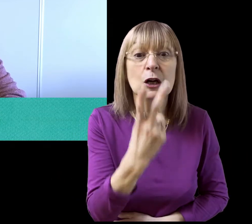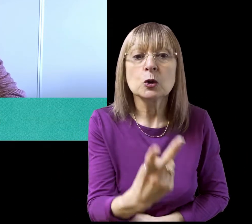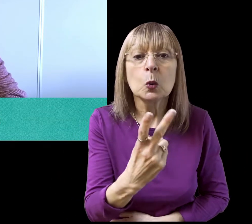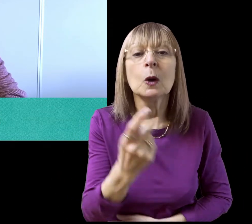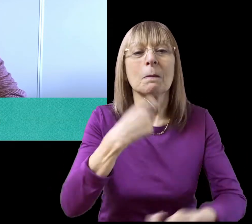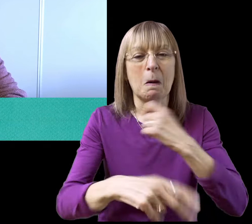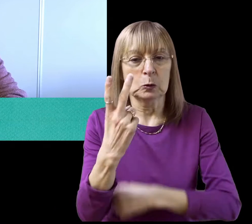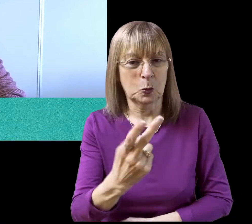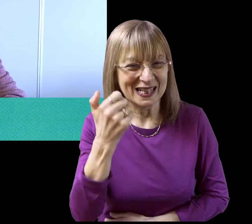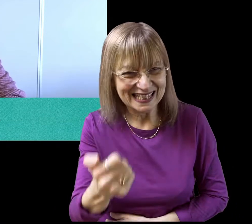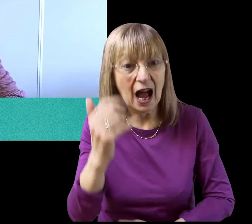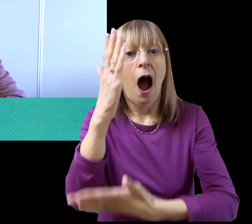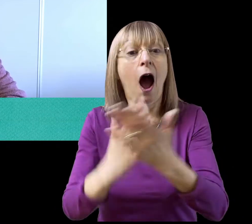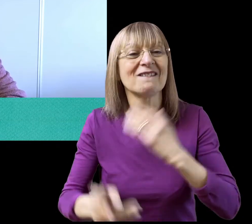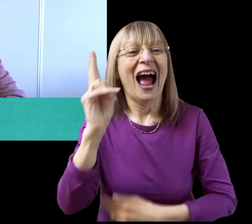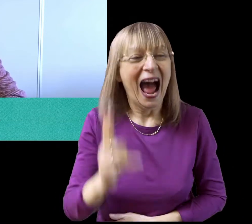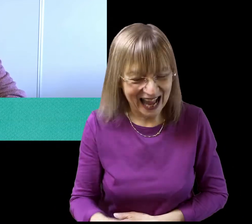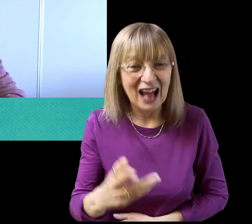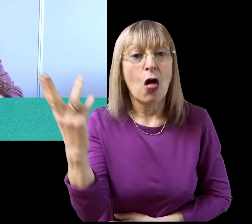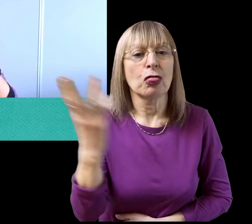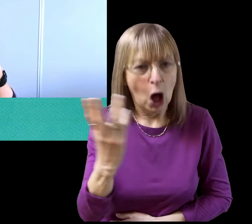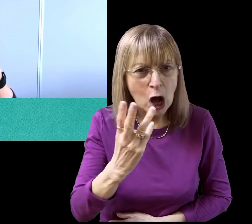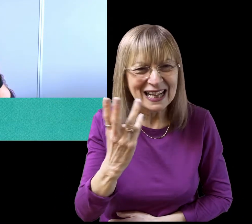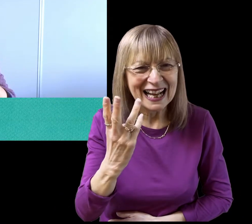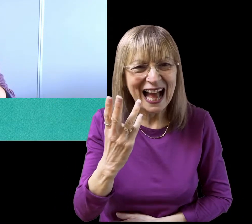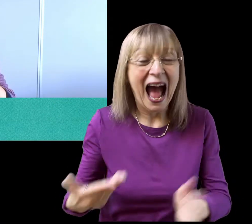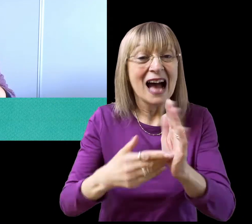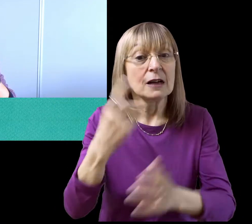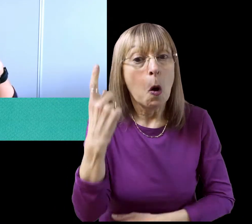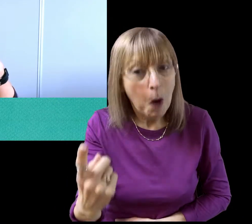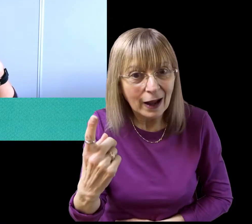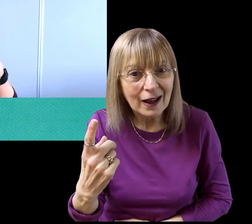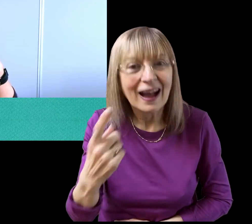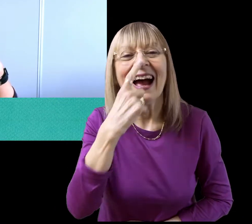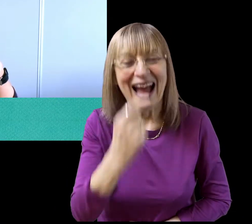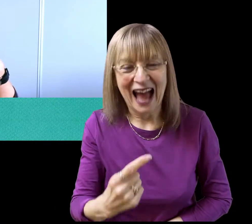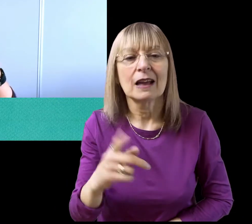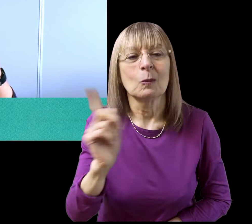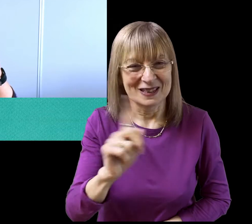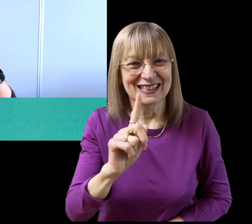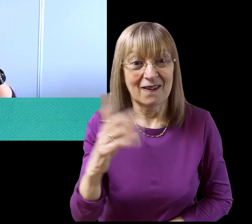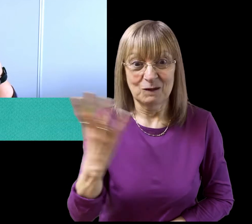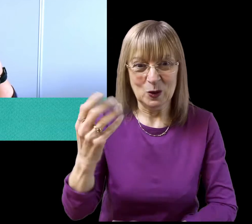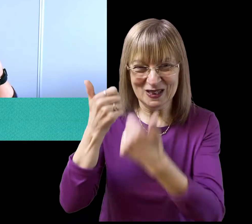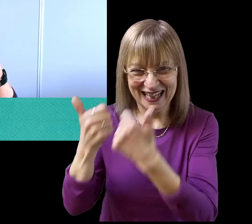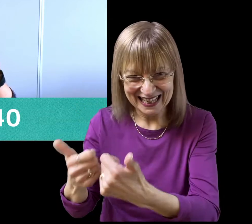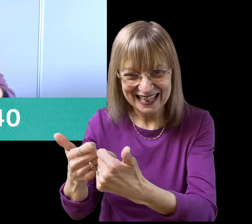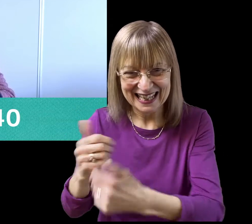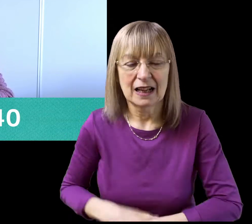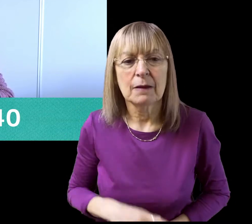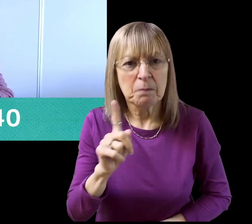13, unfortunately, is odd, so we have to triple it and add 1. Well, 13 goes to 39 plus 1